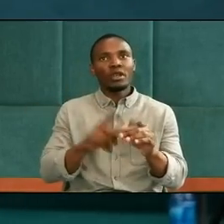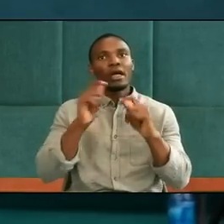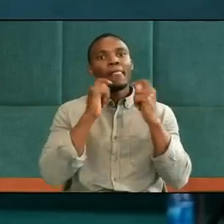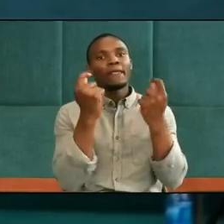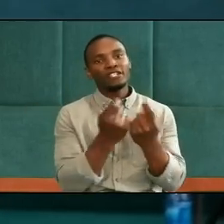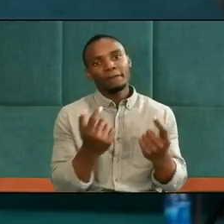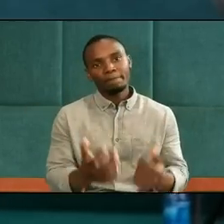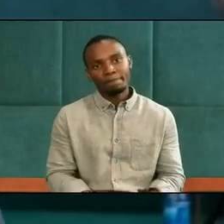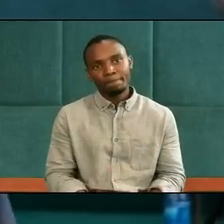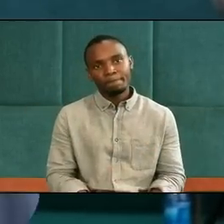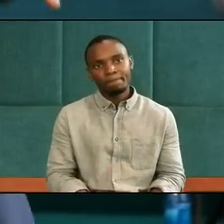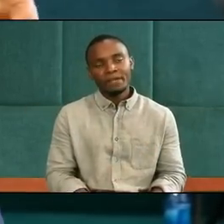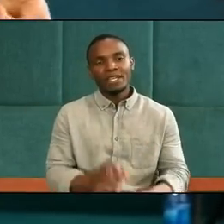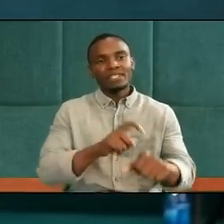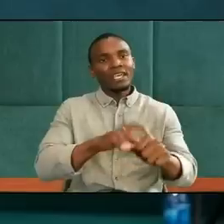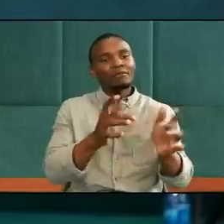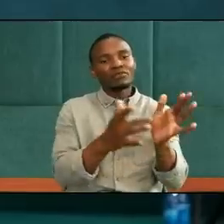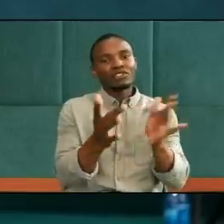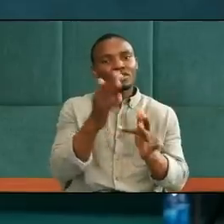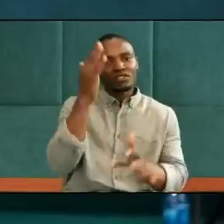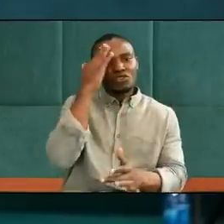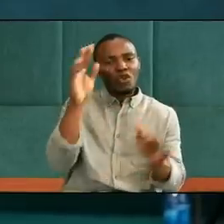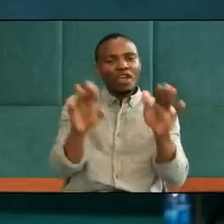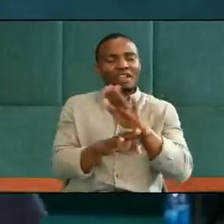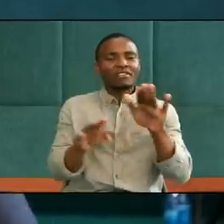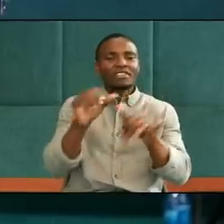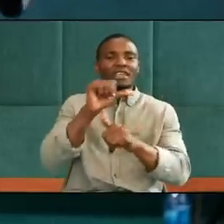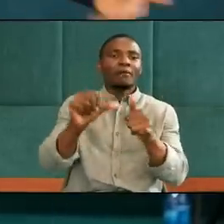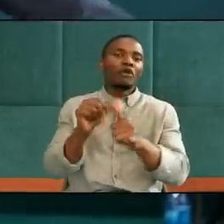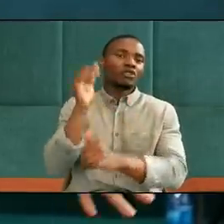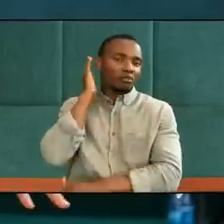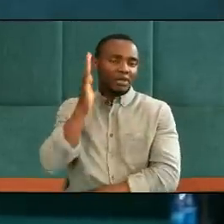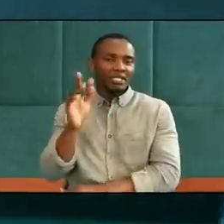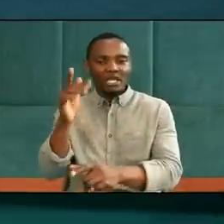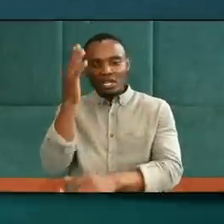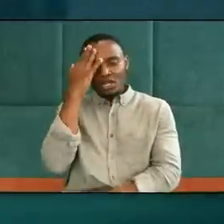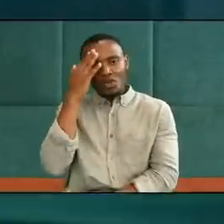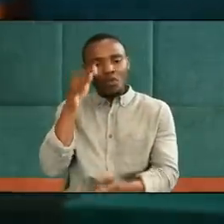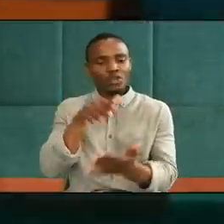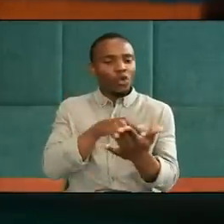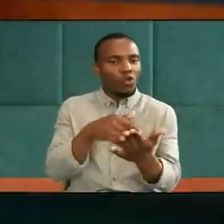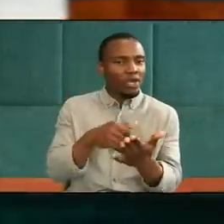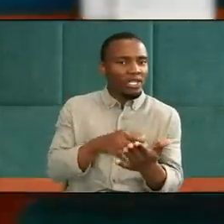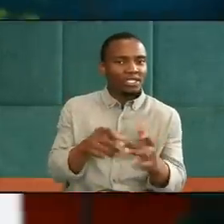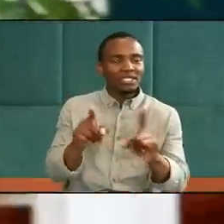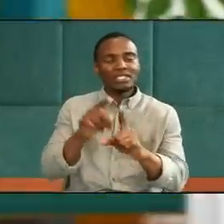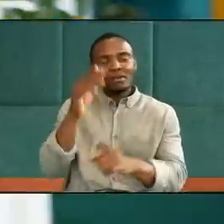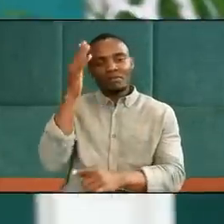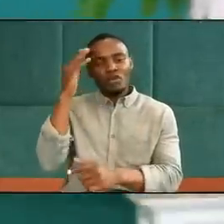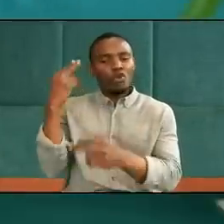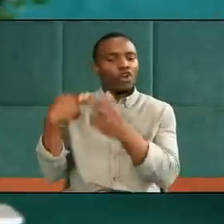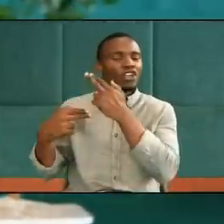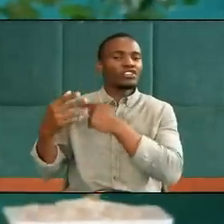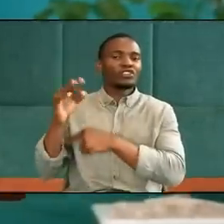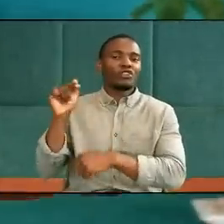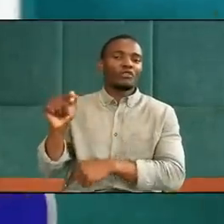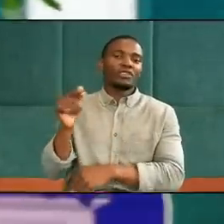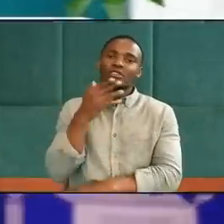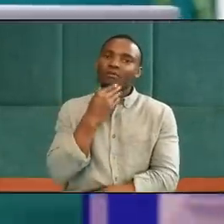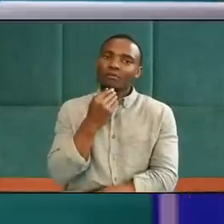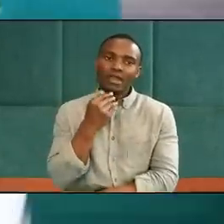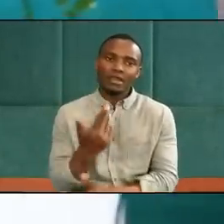on the team when he already know the weaknesses, know the faults, know the background of this